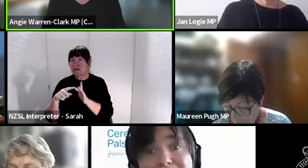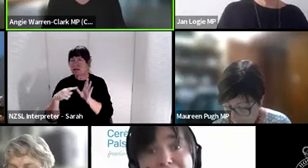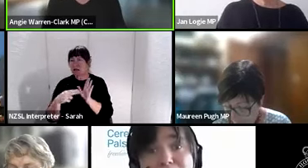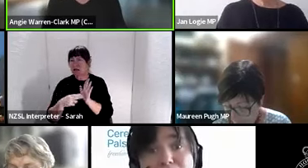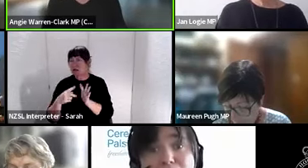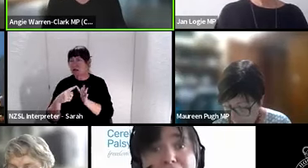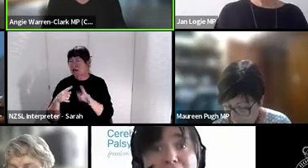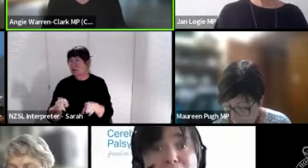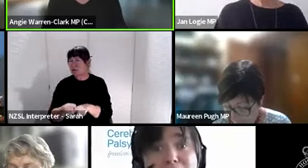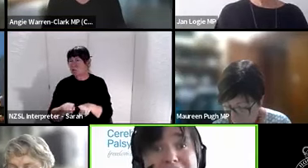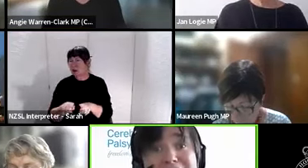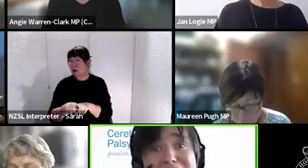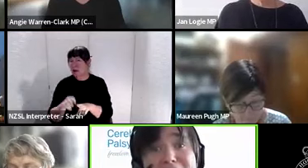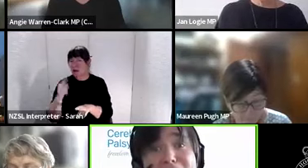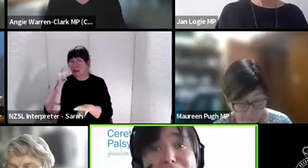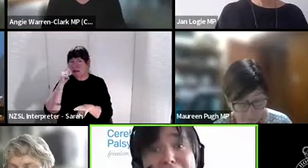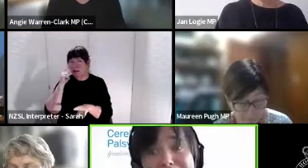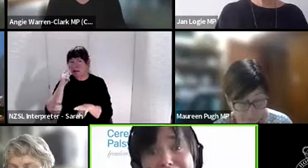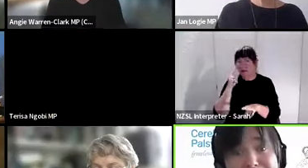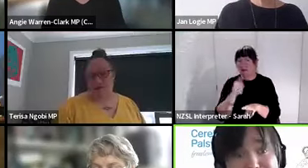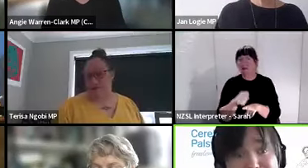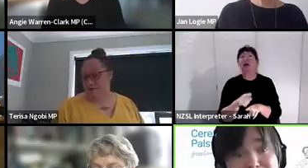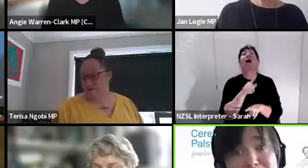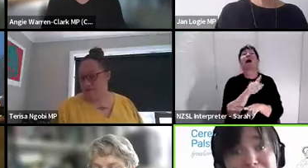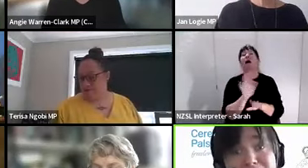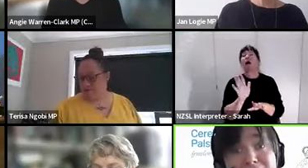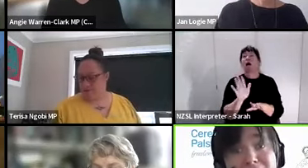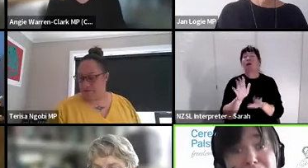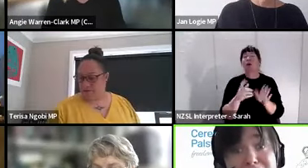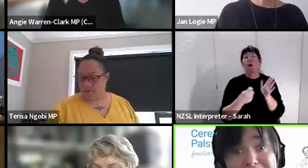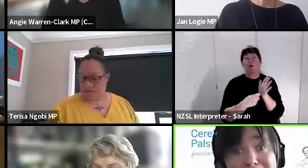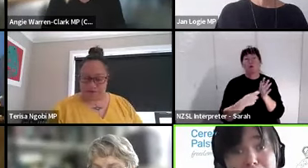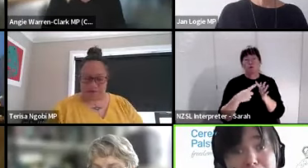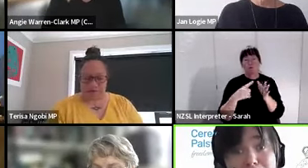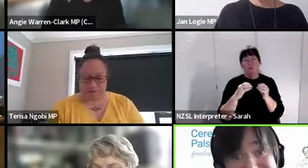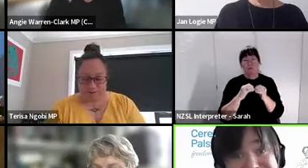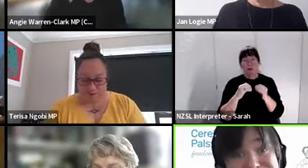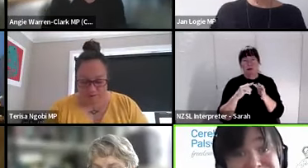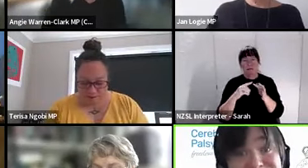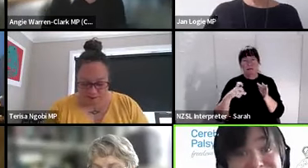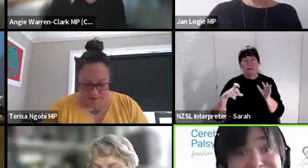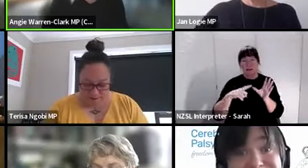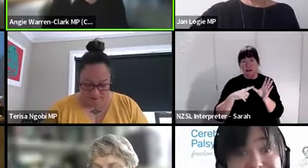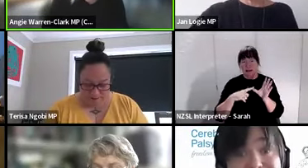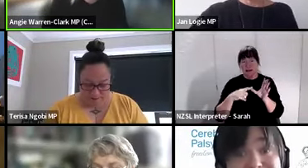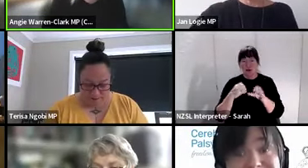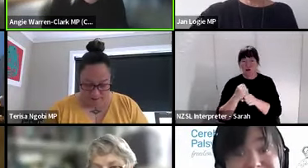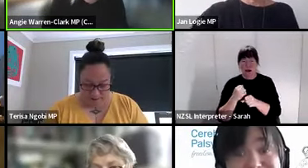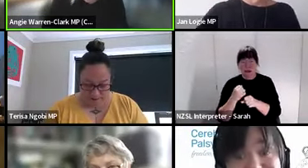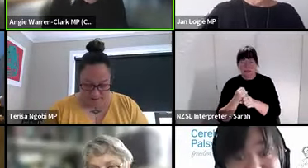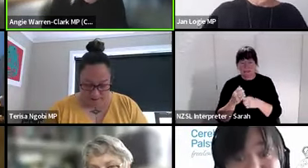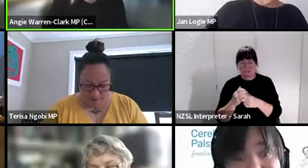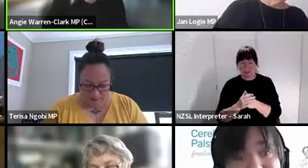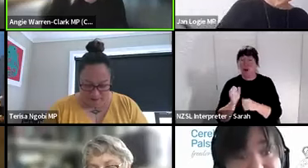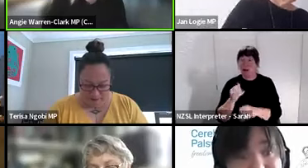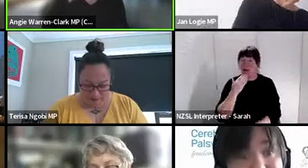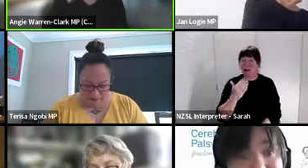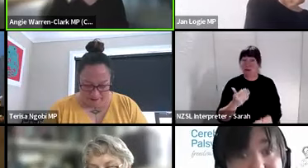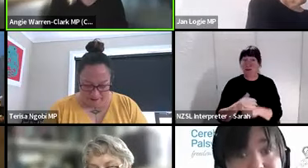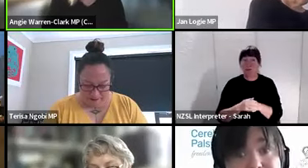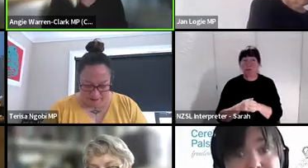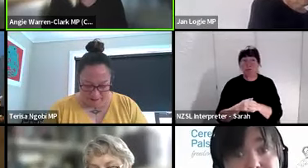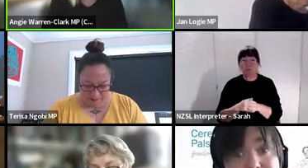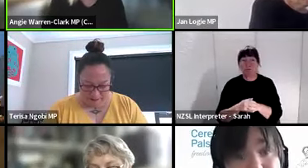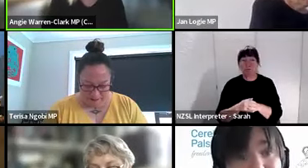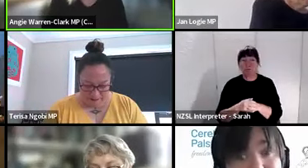well. We're having Rebekah Graham, who's my co-chair. Right, thank you. So